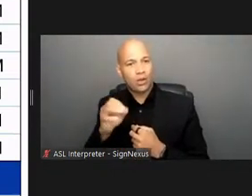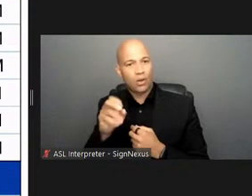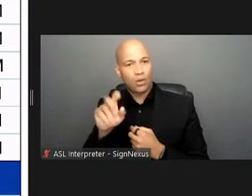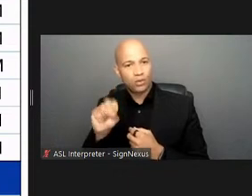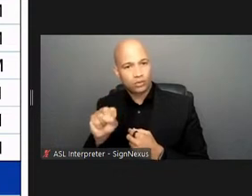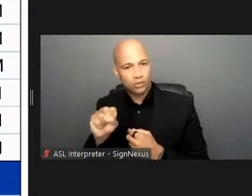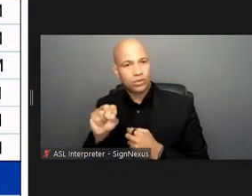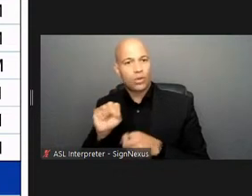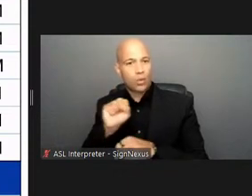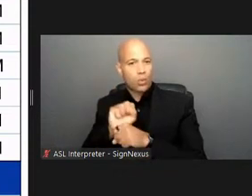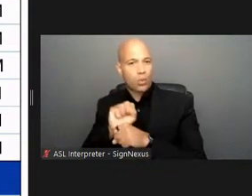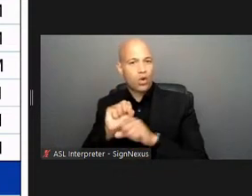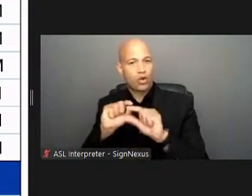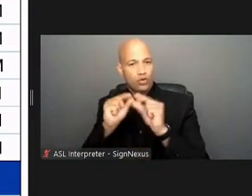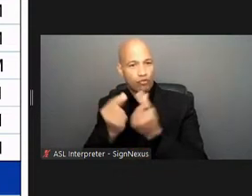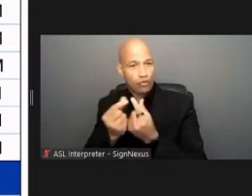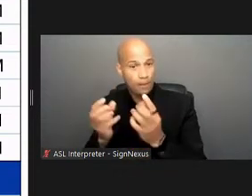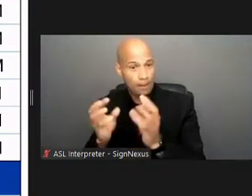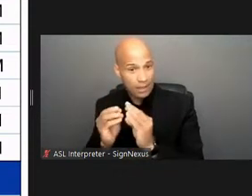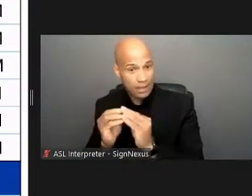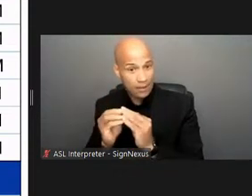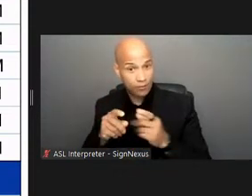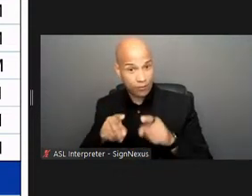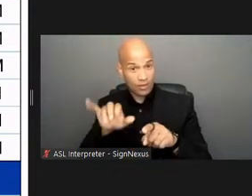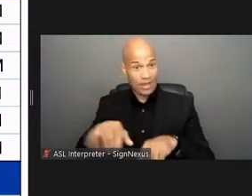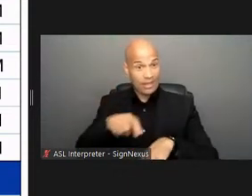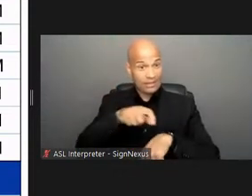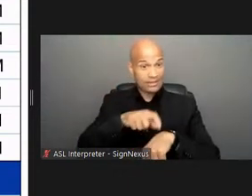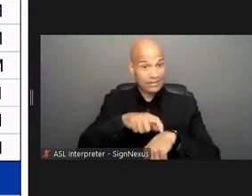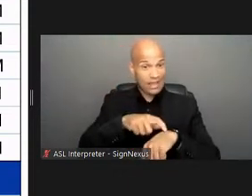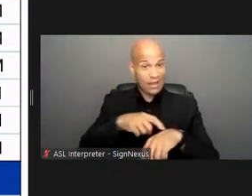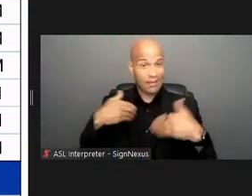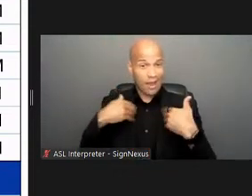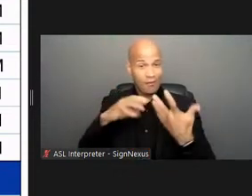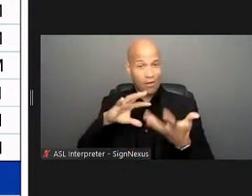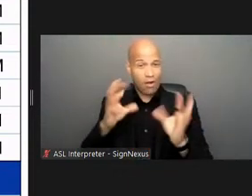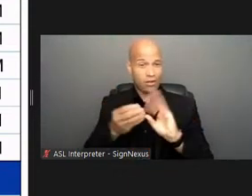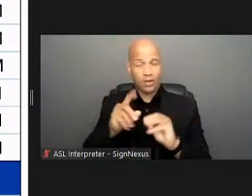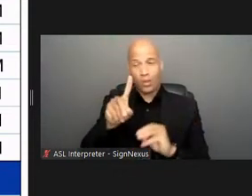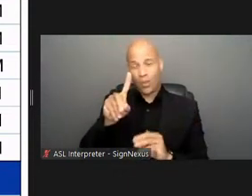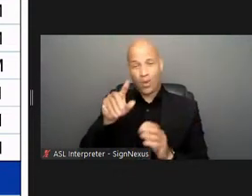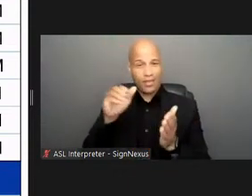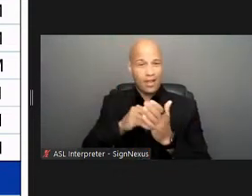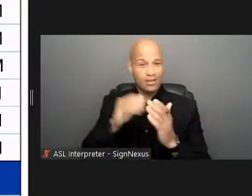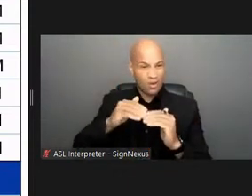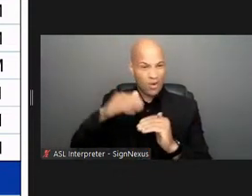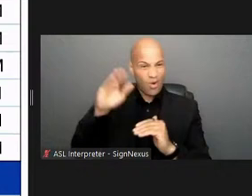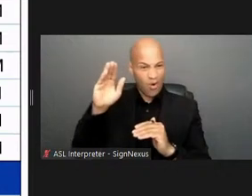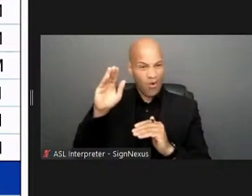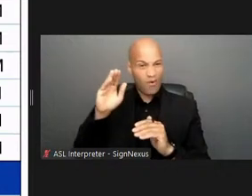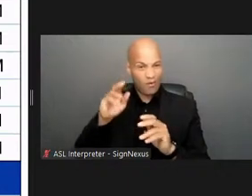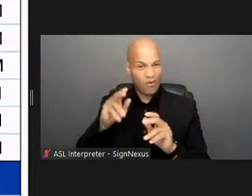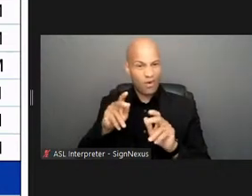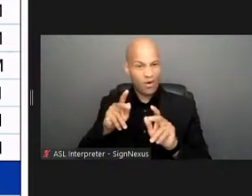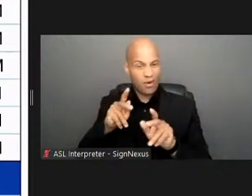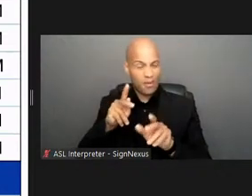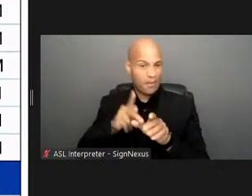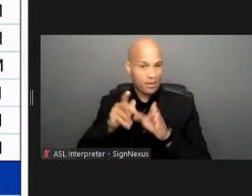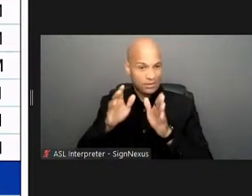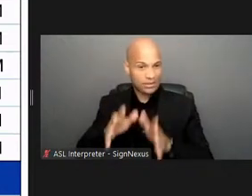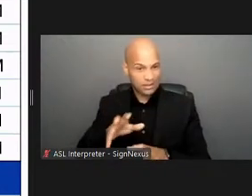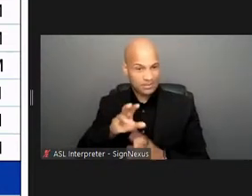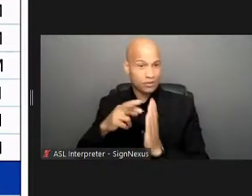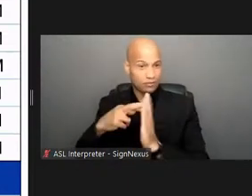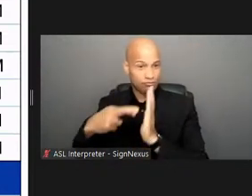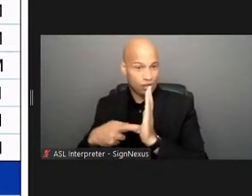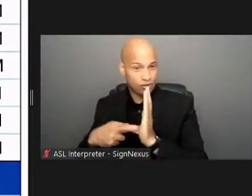Outreach and EJ Outreach meetings we had over a thousand participants registered and nearly 400 speakers all